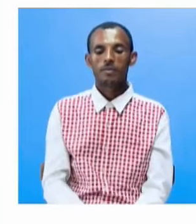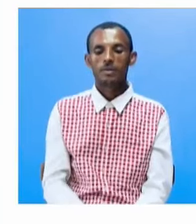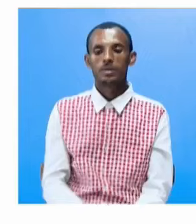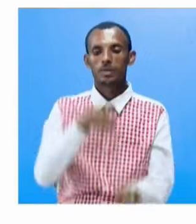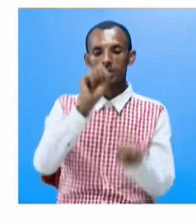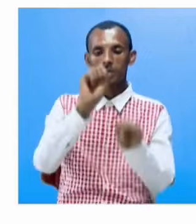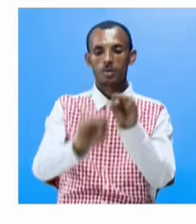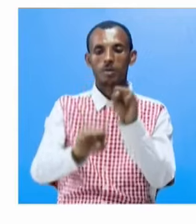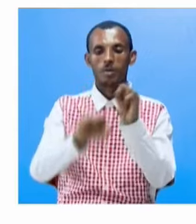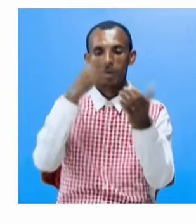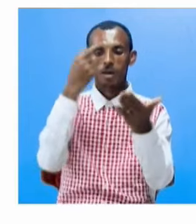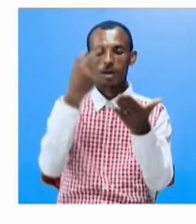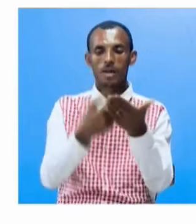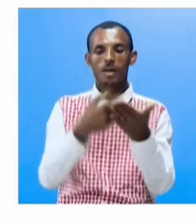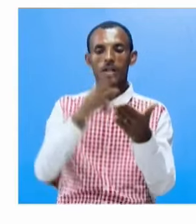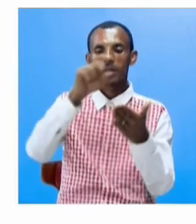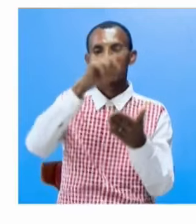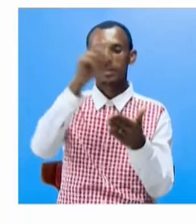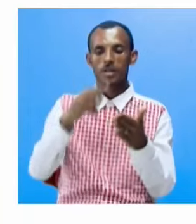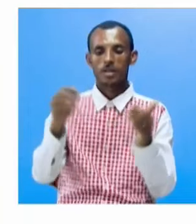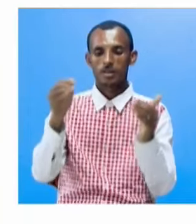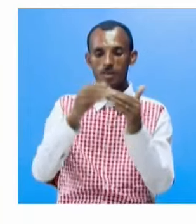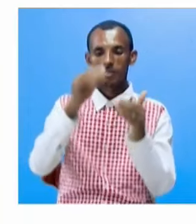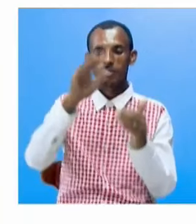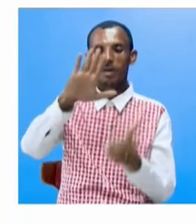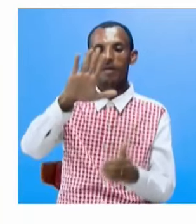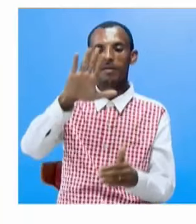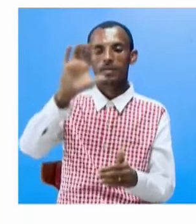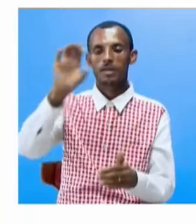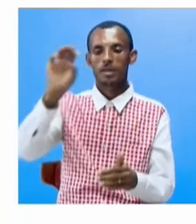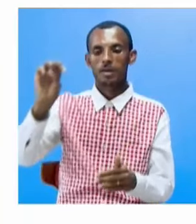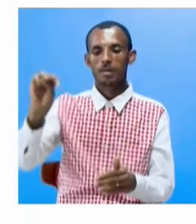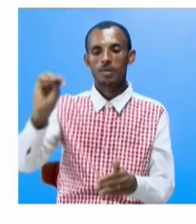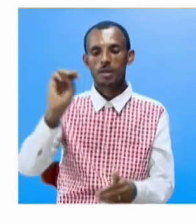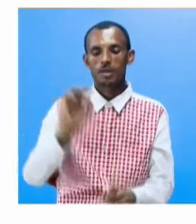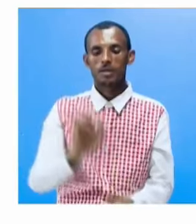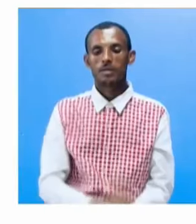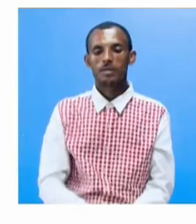So here, XZ is 5 centimeter.